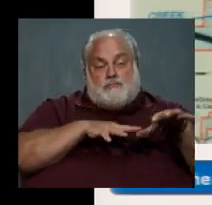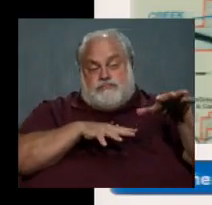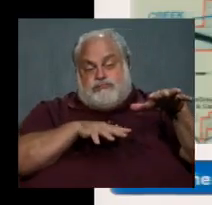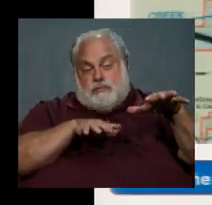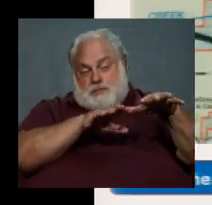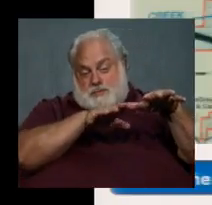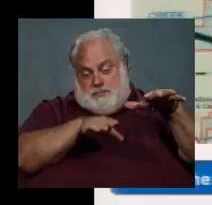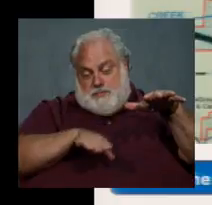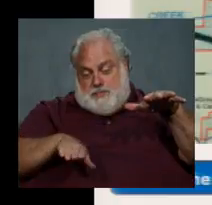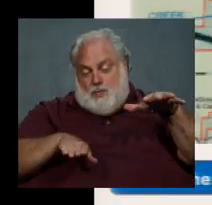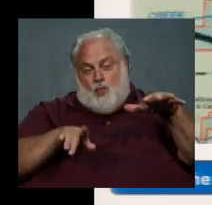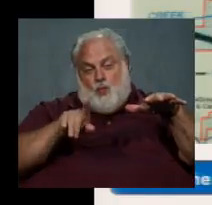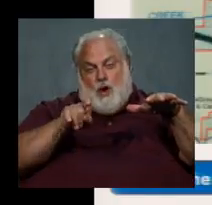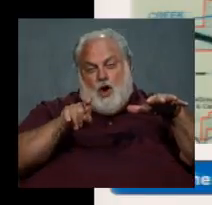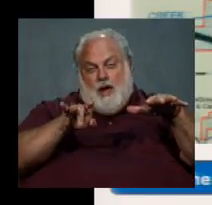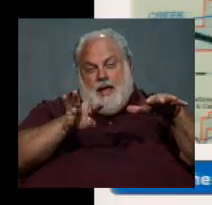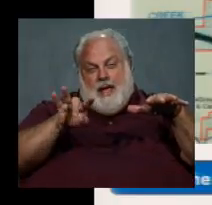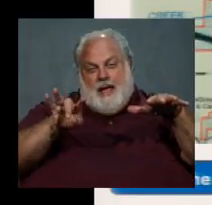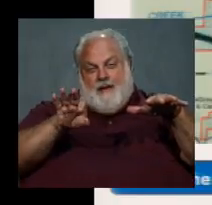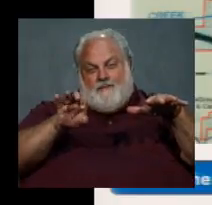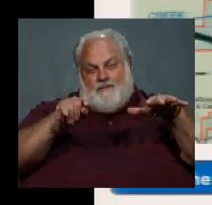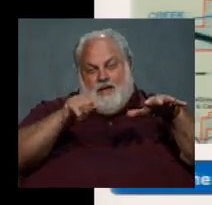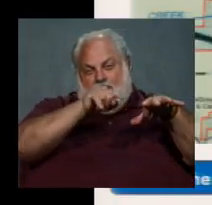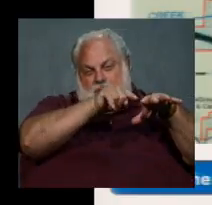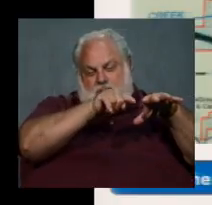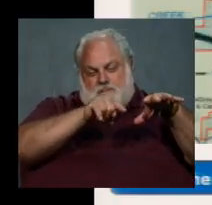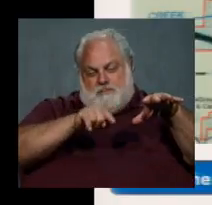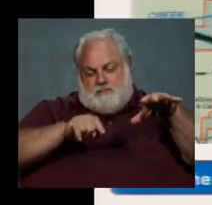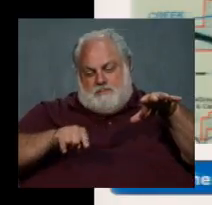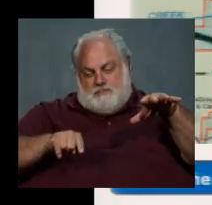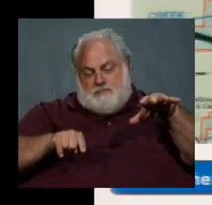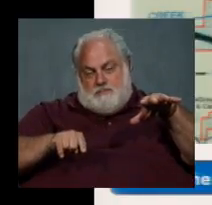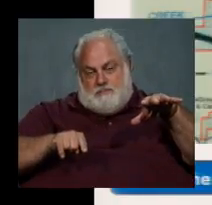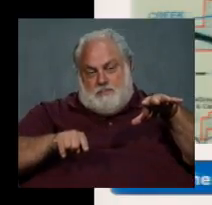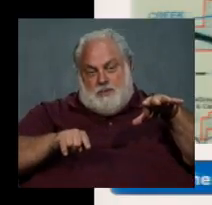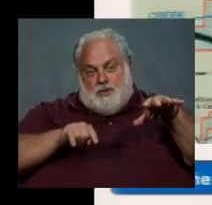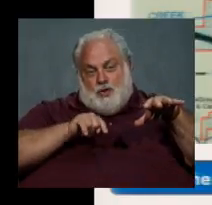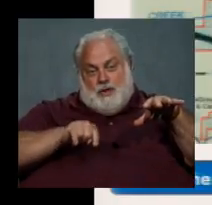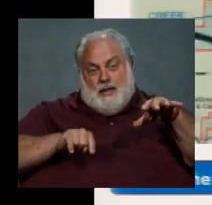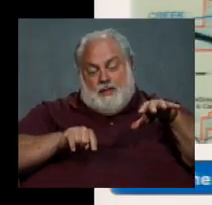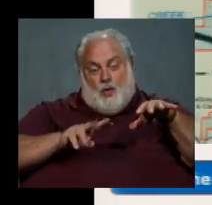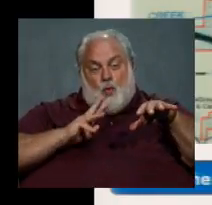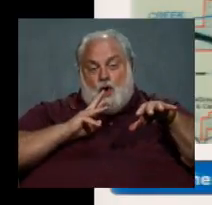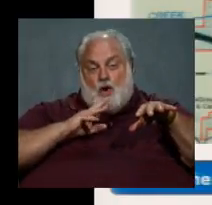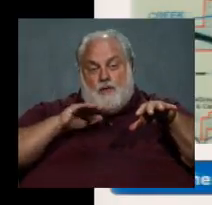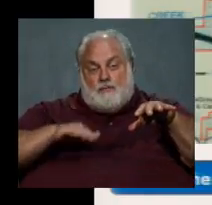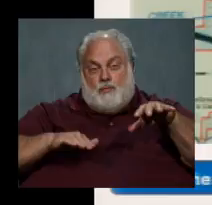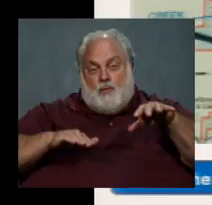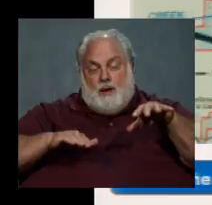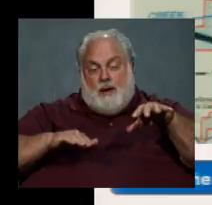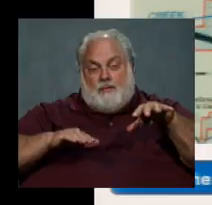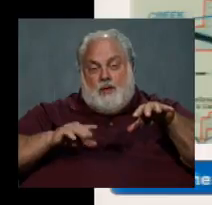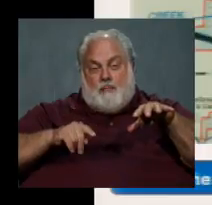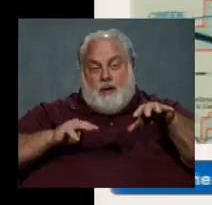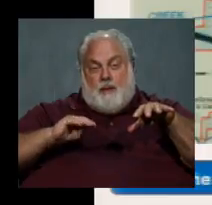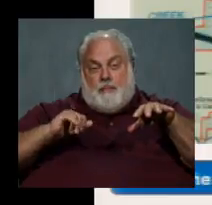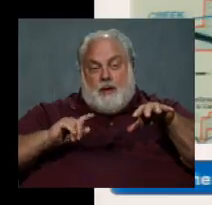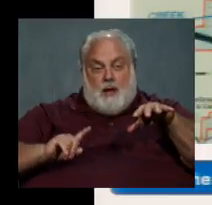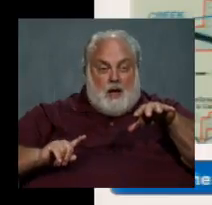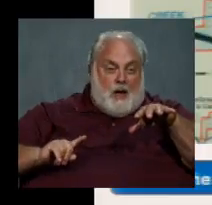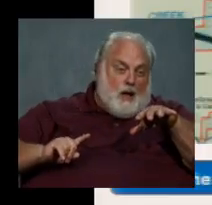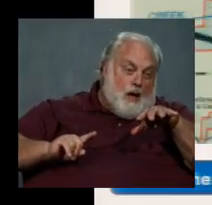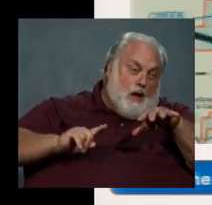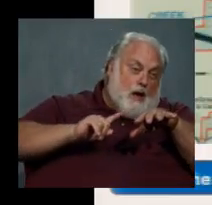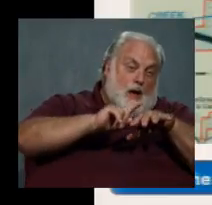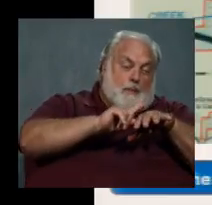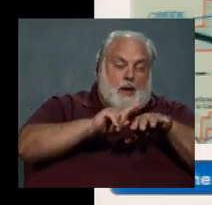188 feet. Every foot we go down means to get the water to Little Rock, we have to pump it back up, which